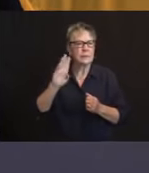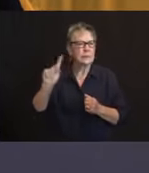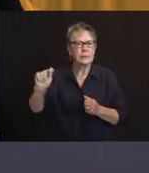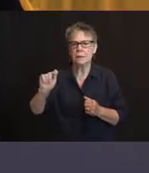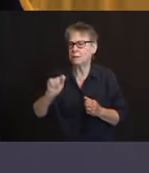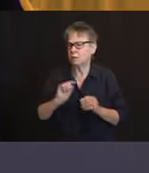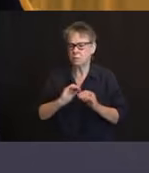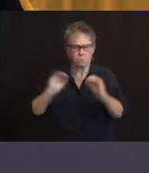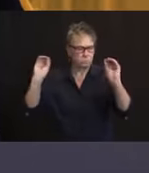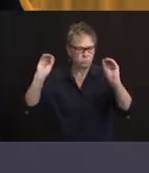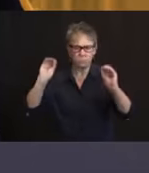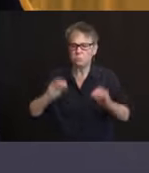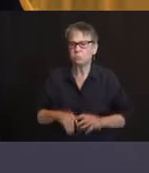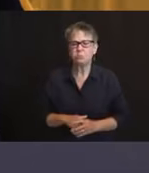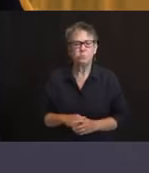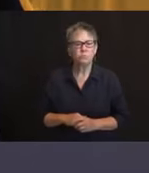it.